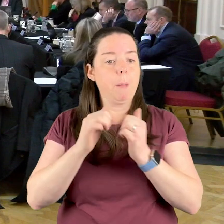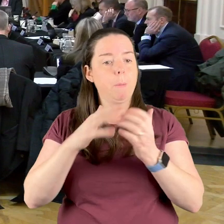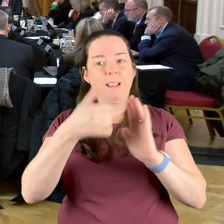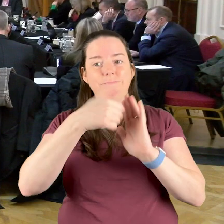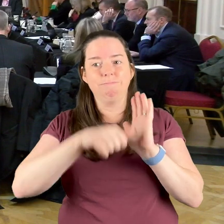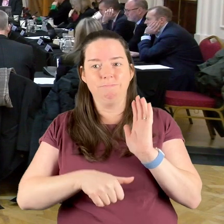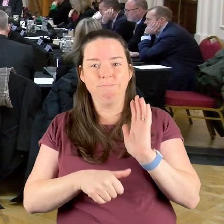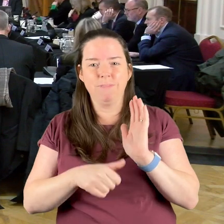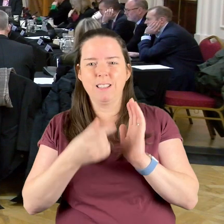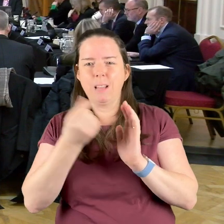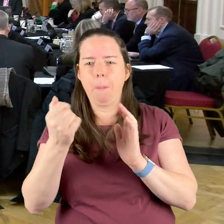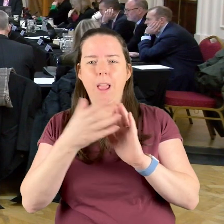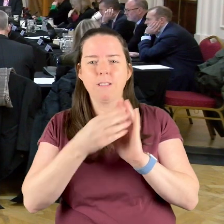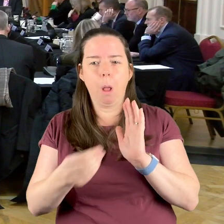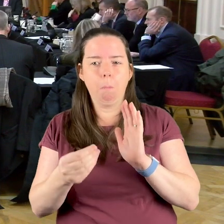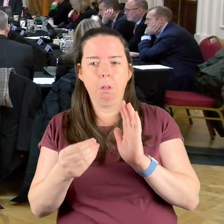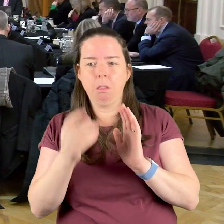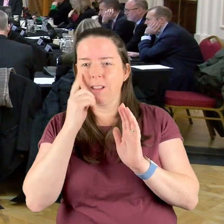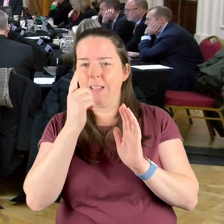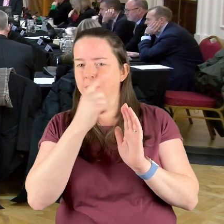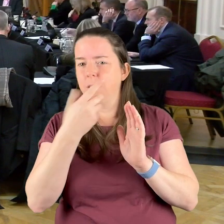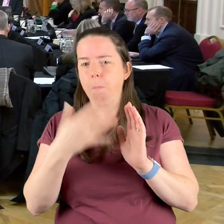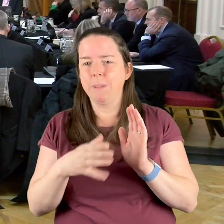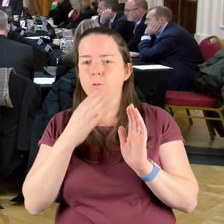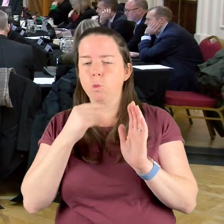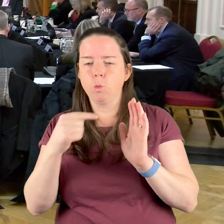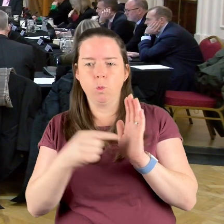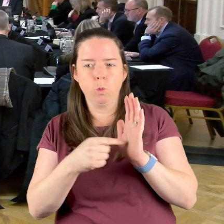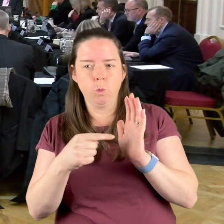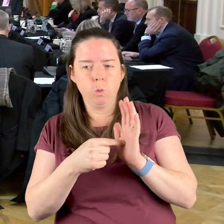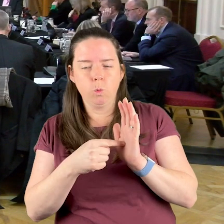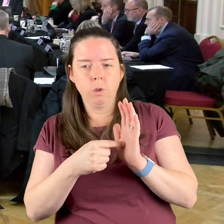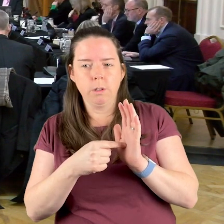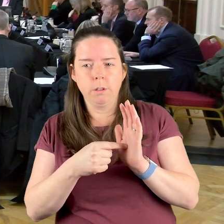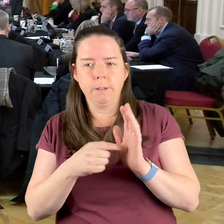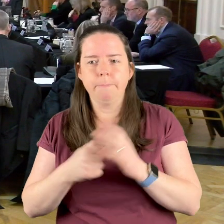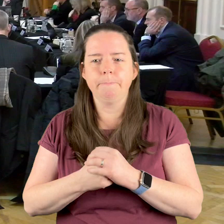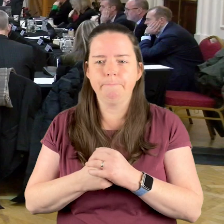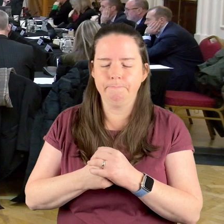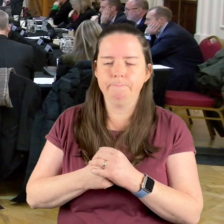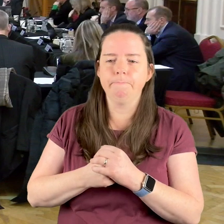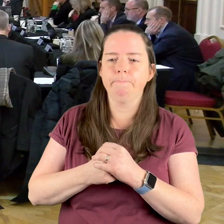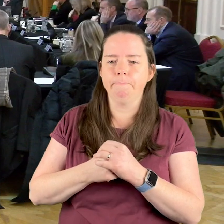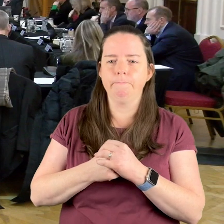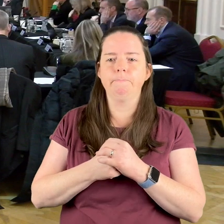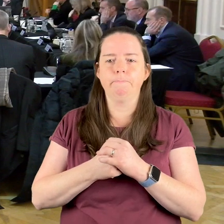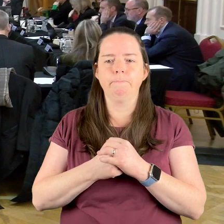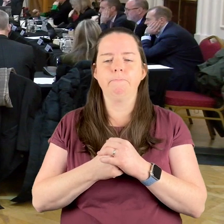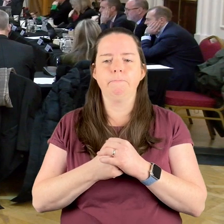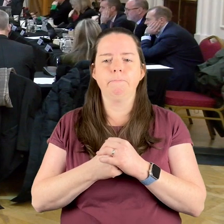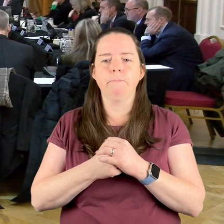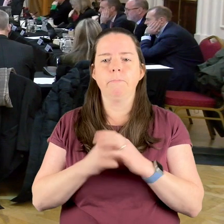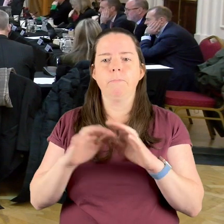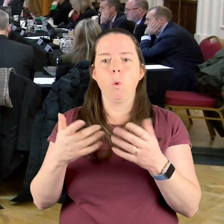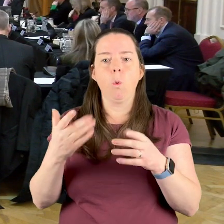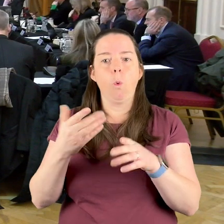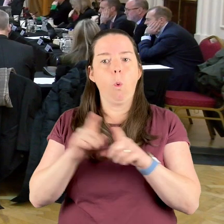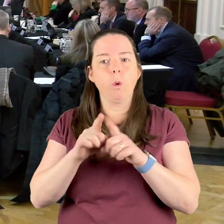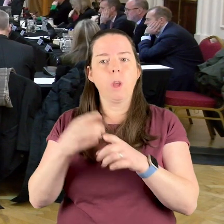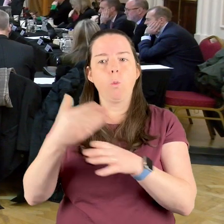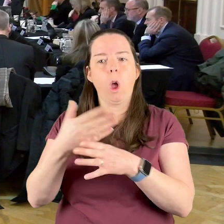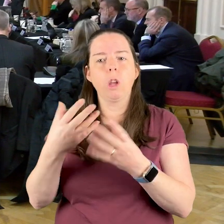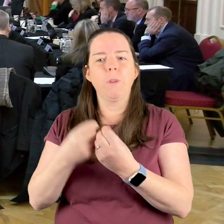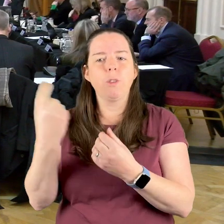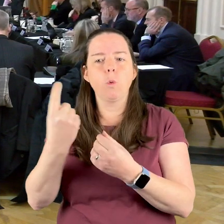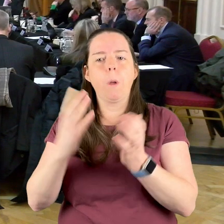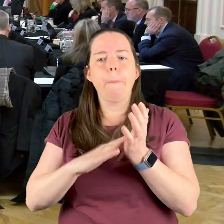paper, we've listed for you some of the examples of in terms of evidence that we